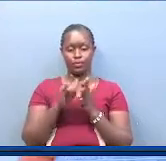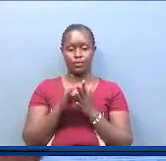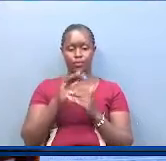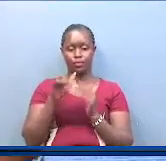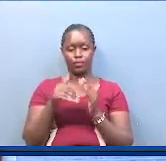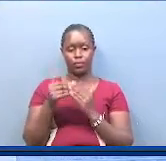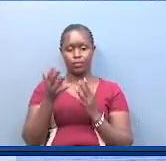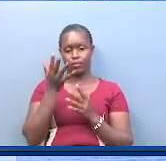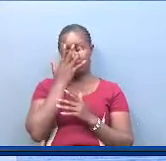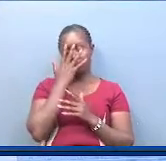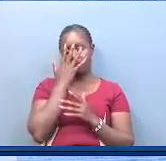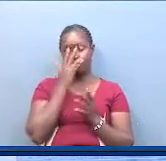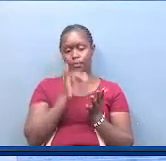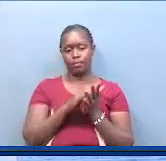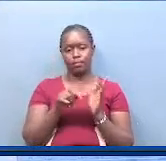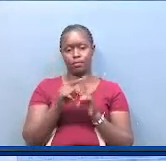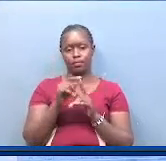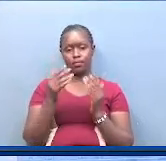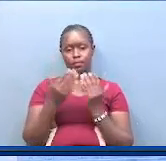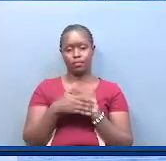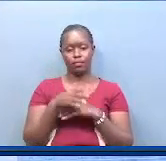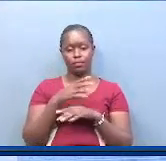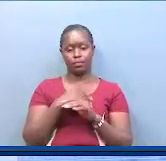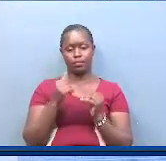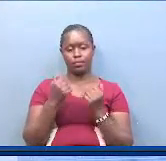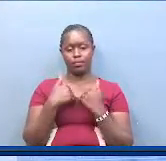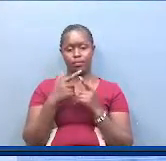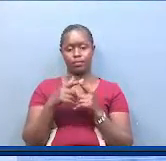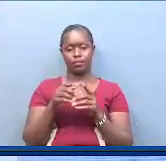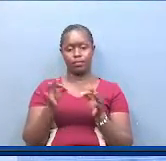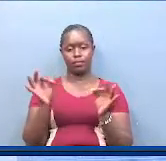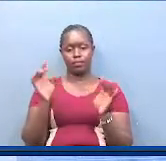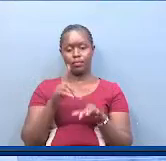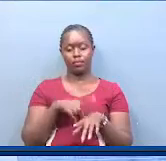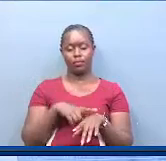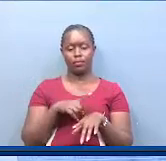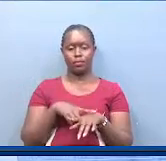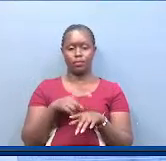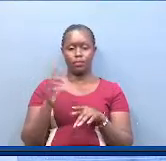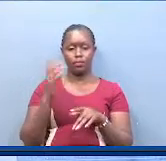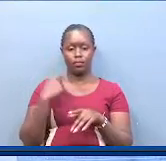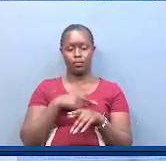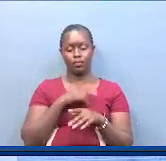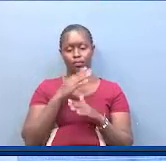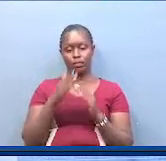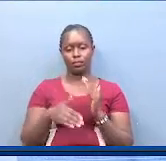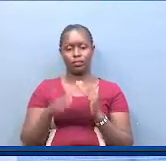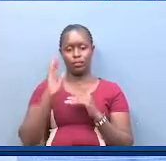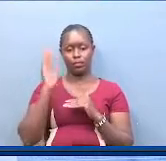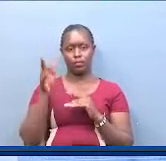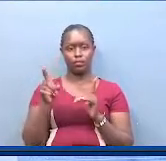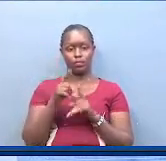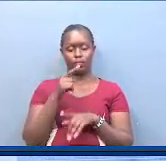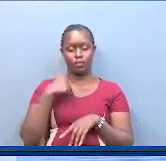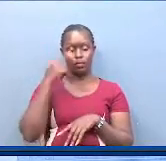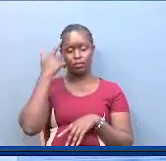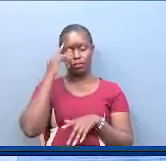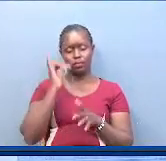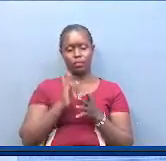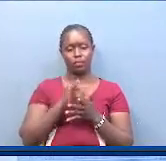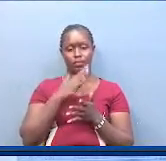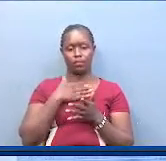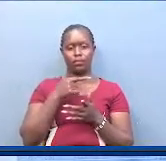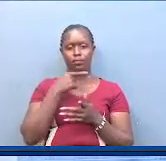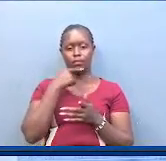all this embarrassment that even the deputy president has had for a very long time will come to an end. And I think I want to